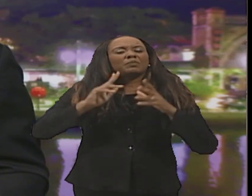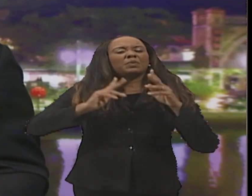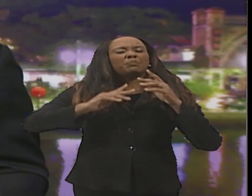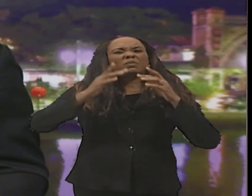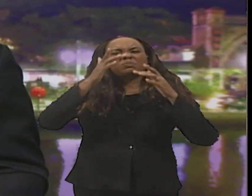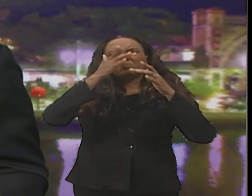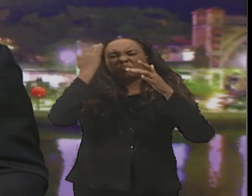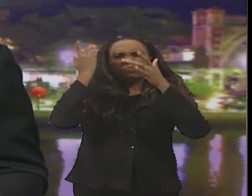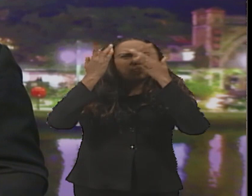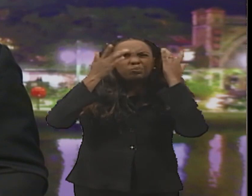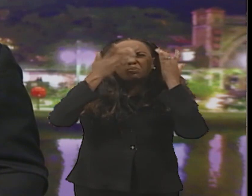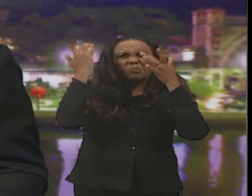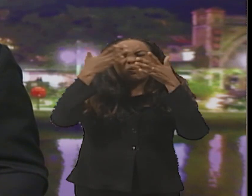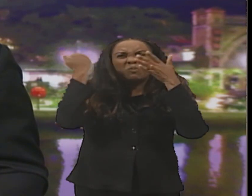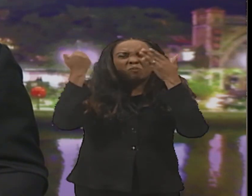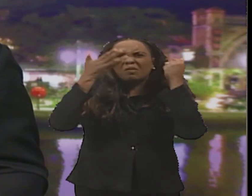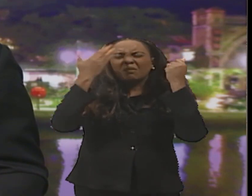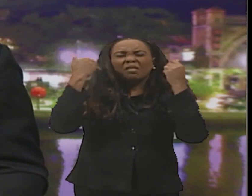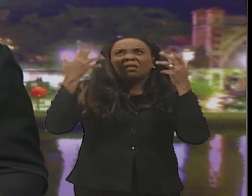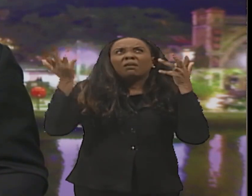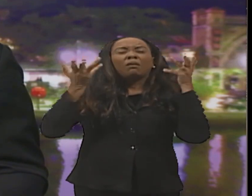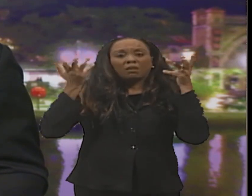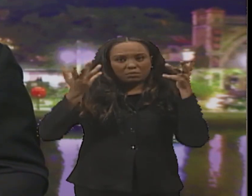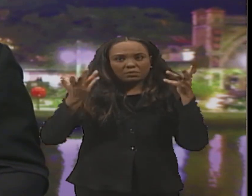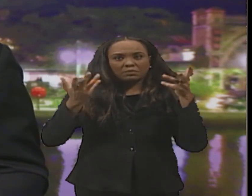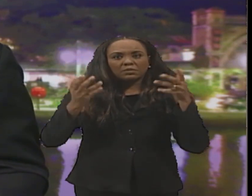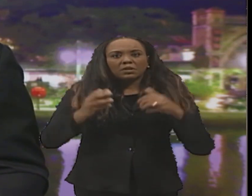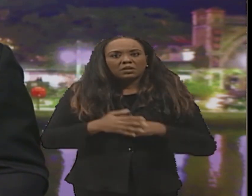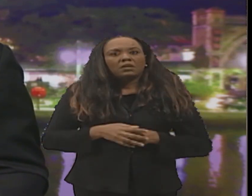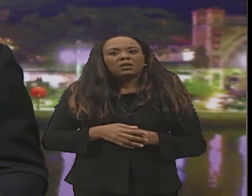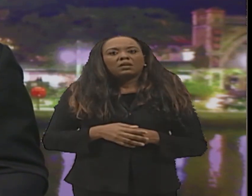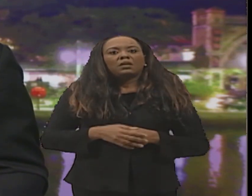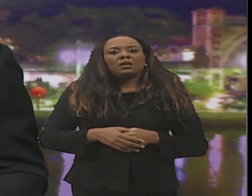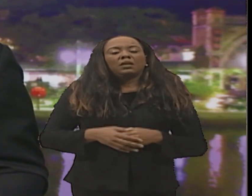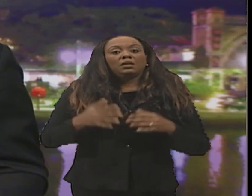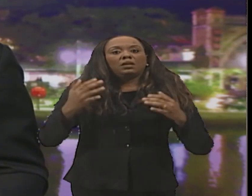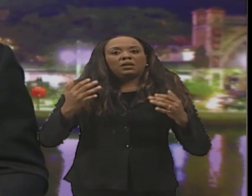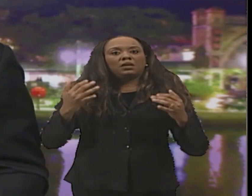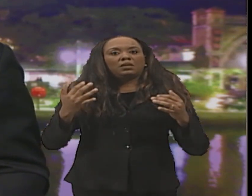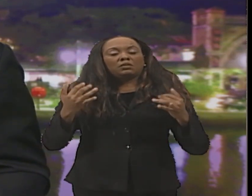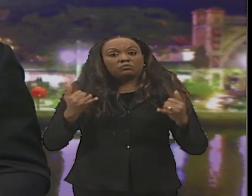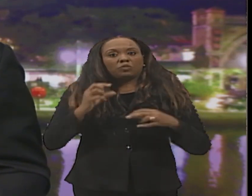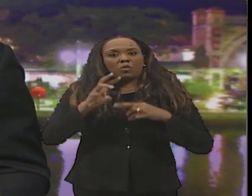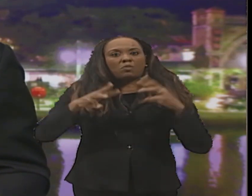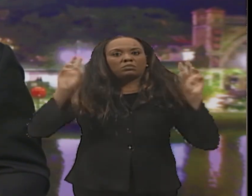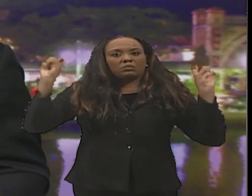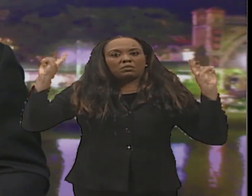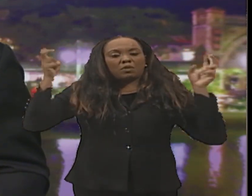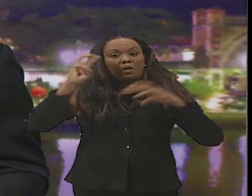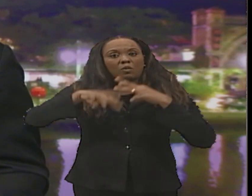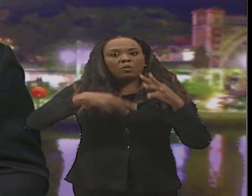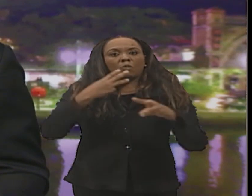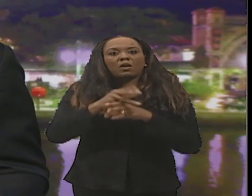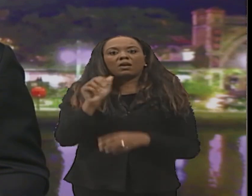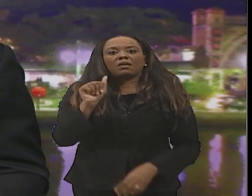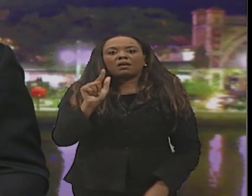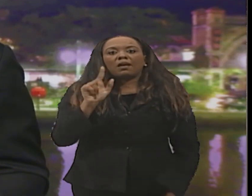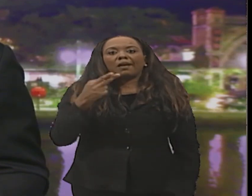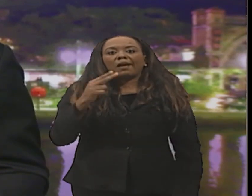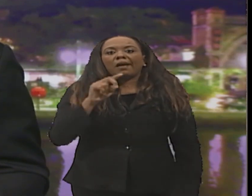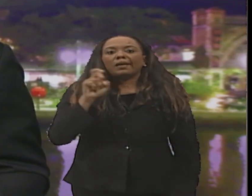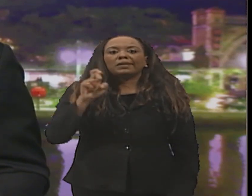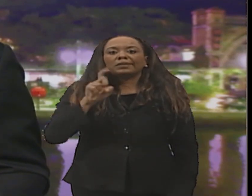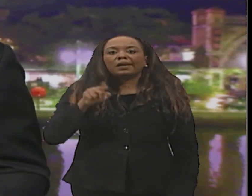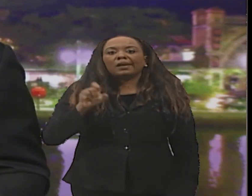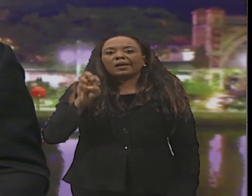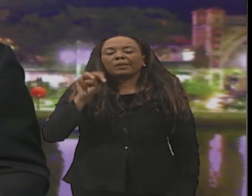latest educational seminar for World Alzheimer's Month. President Pamelia Burton says the association must always remind the